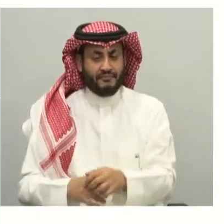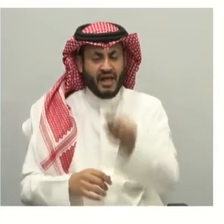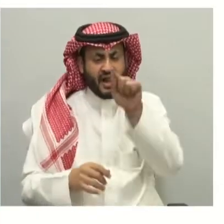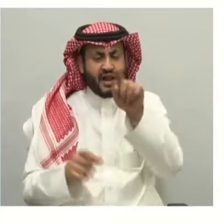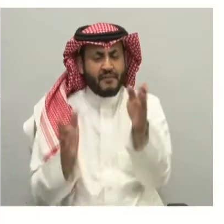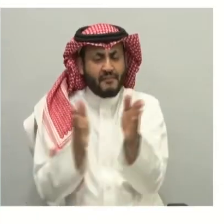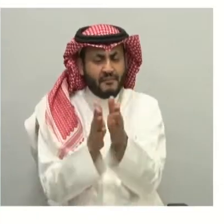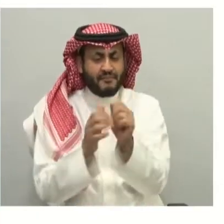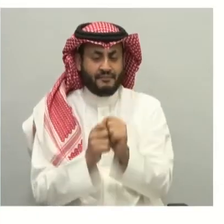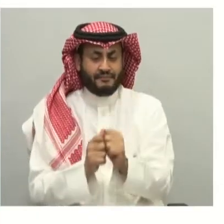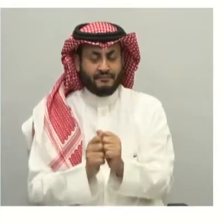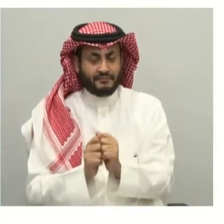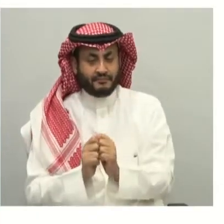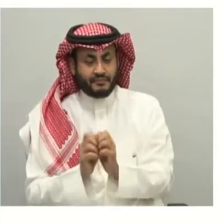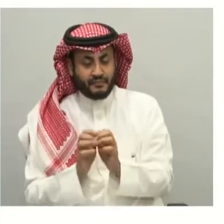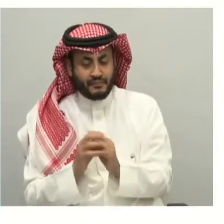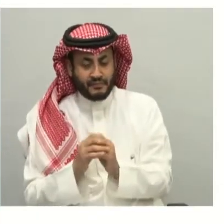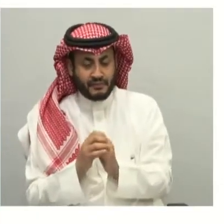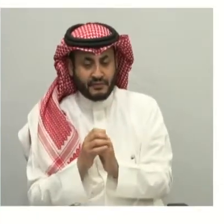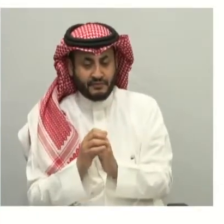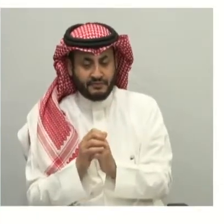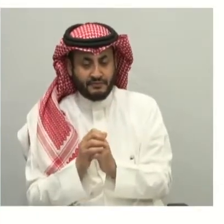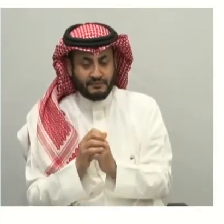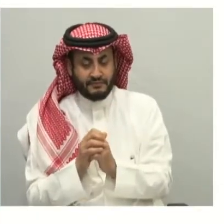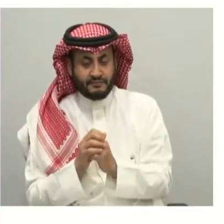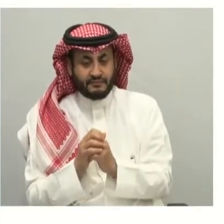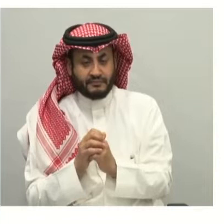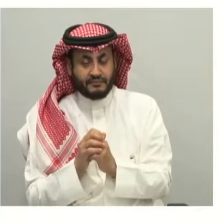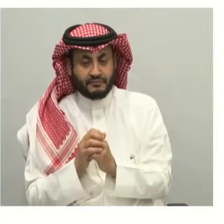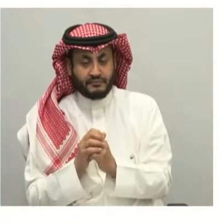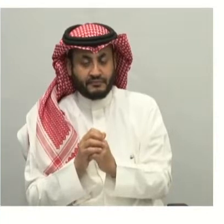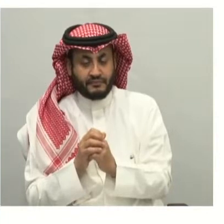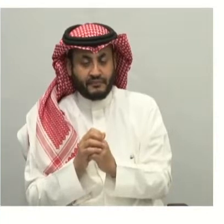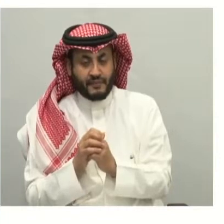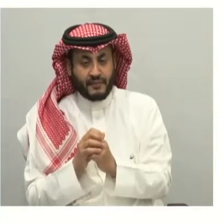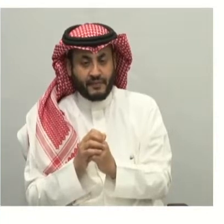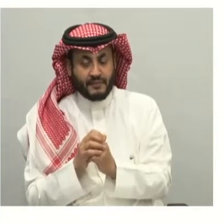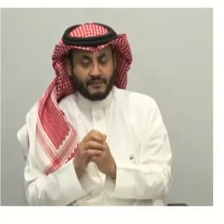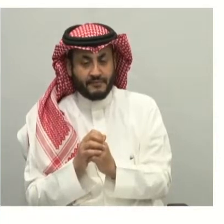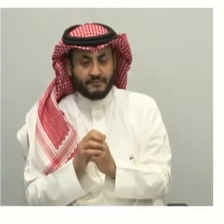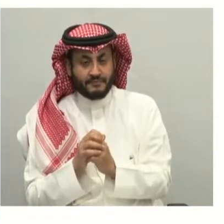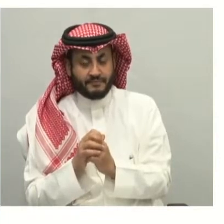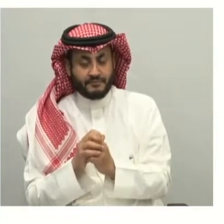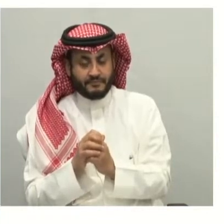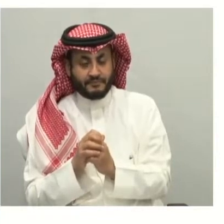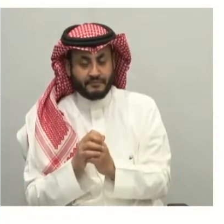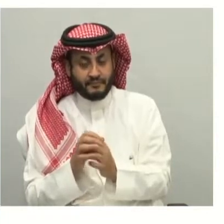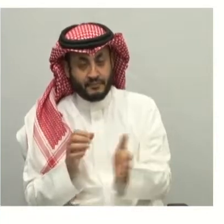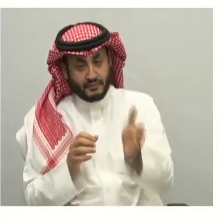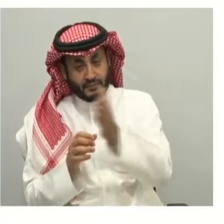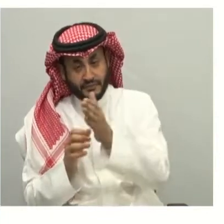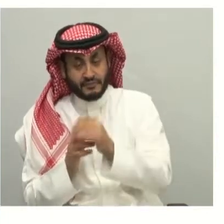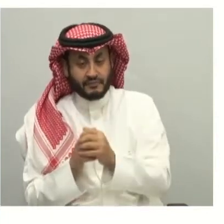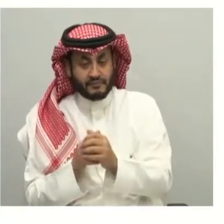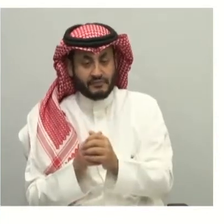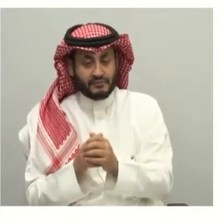you are. And his or she's, or he is or she is, and so on. And also, if you want